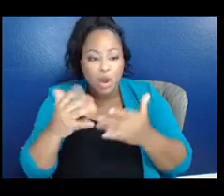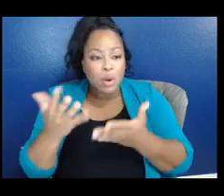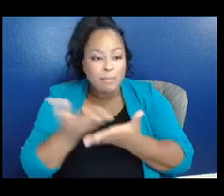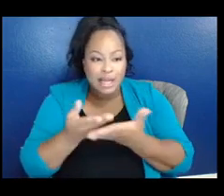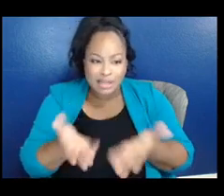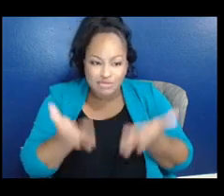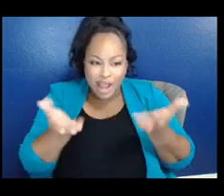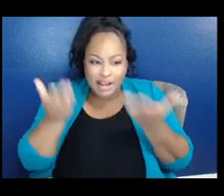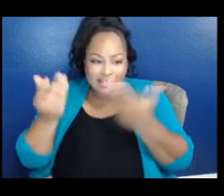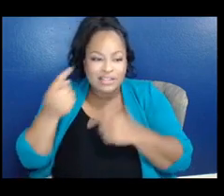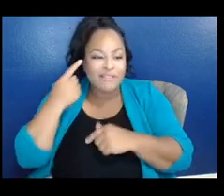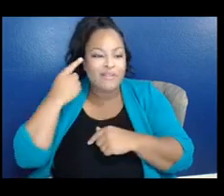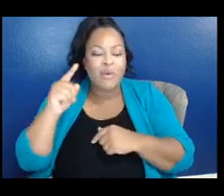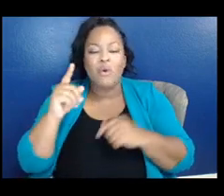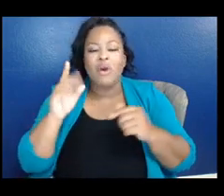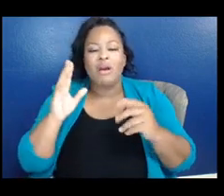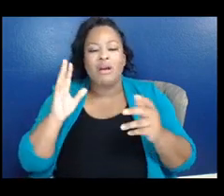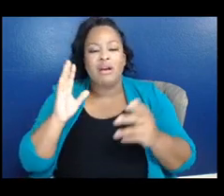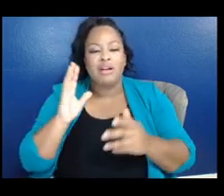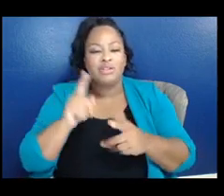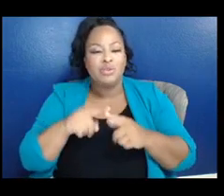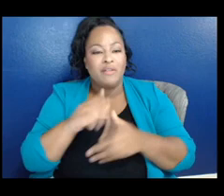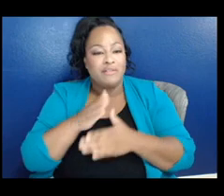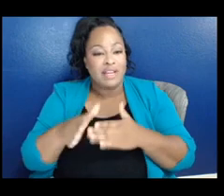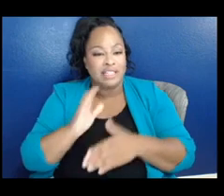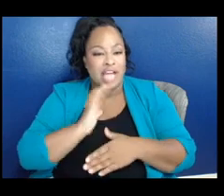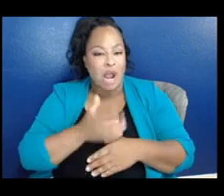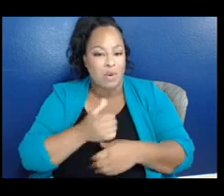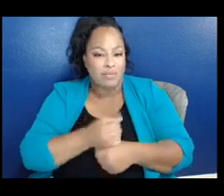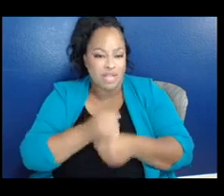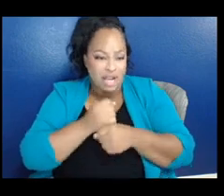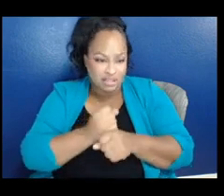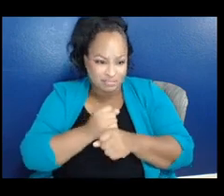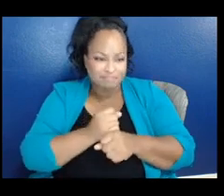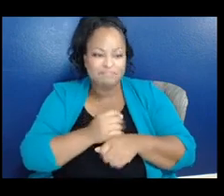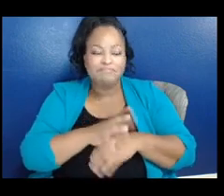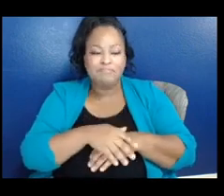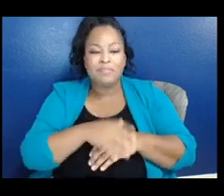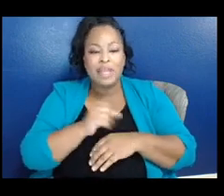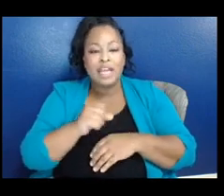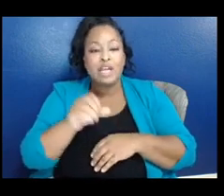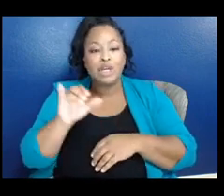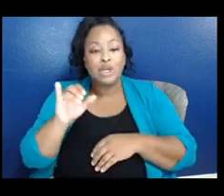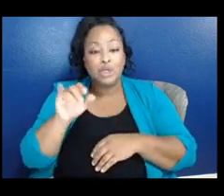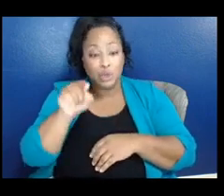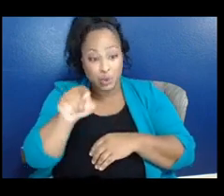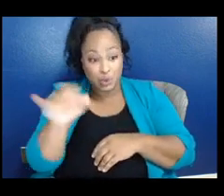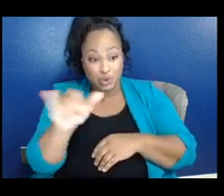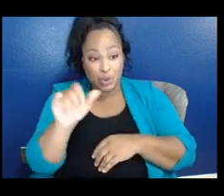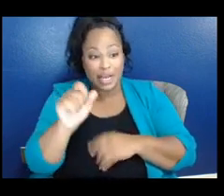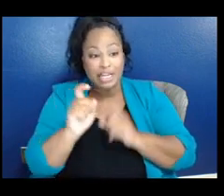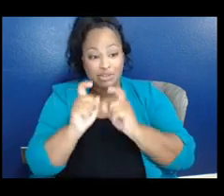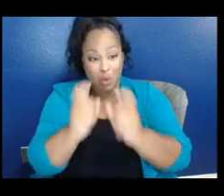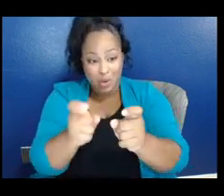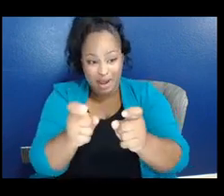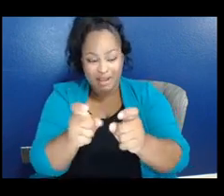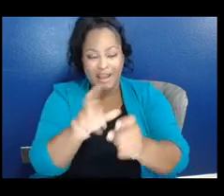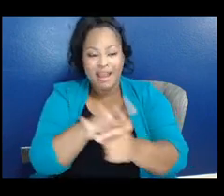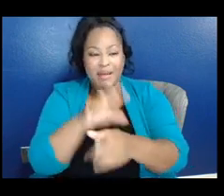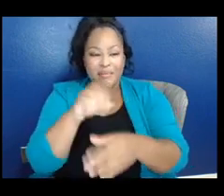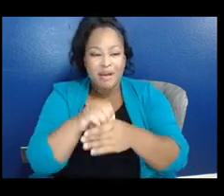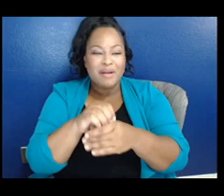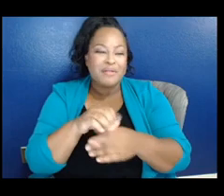monies to finish our production, and you too can donate and be a part of our